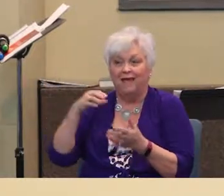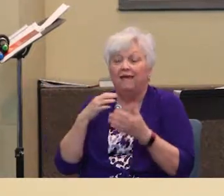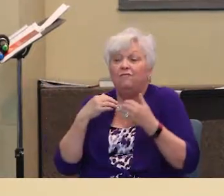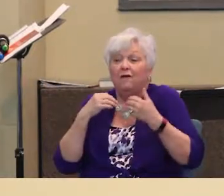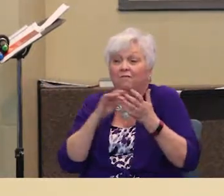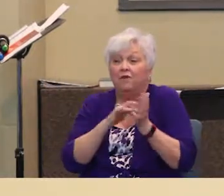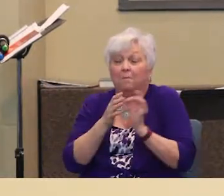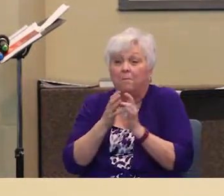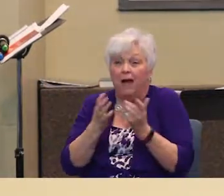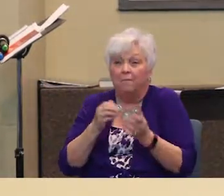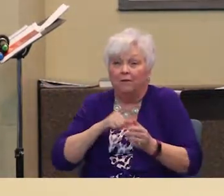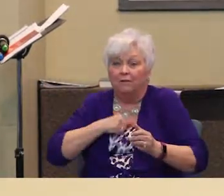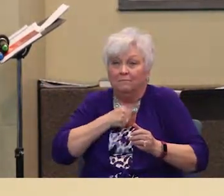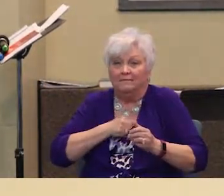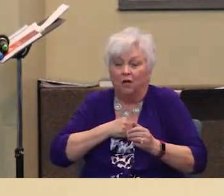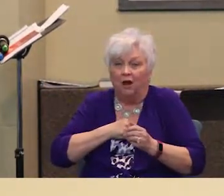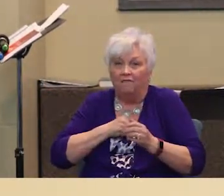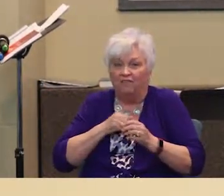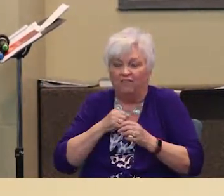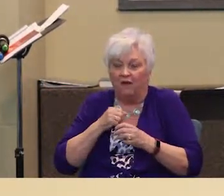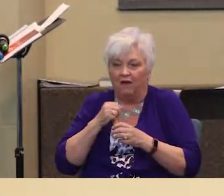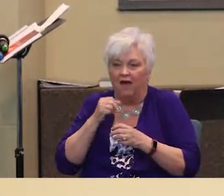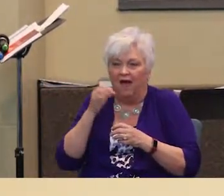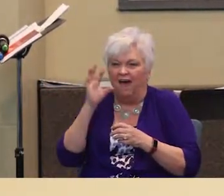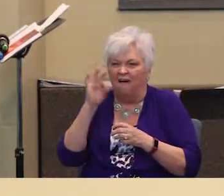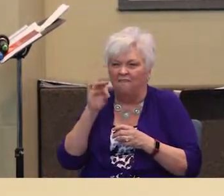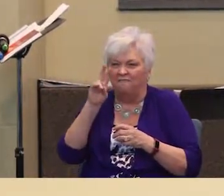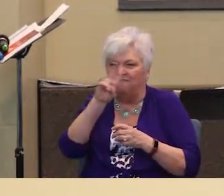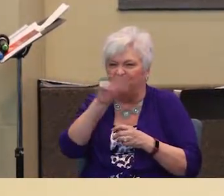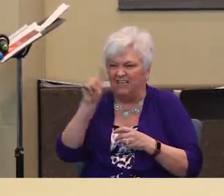for the fuzzy screen. We'll get that fixed back there.